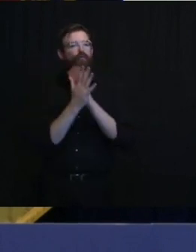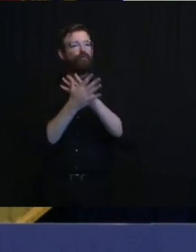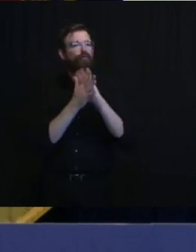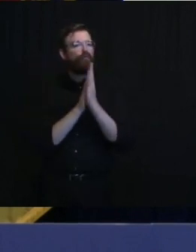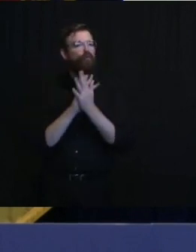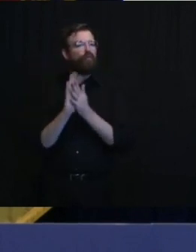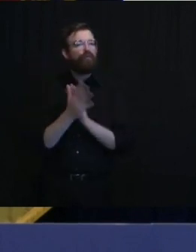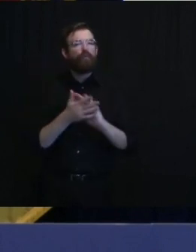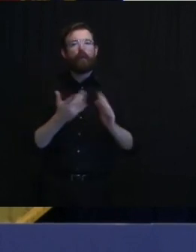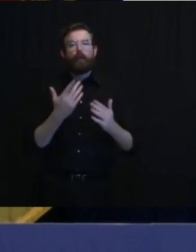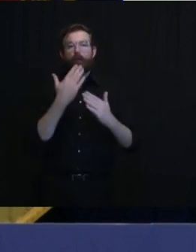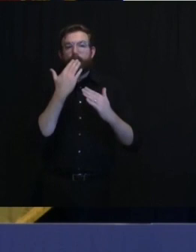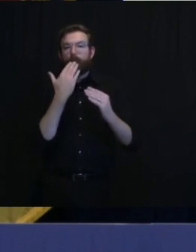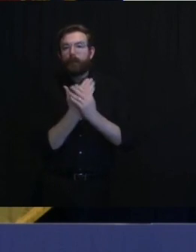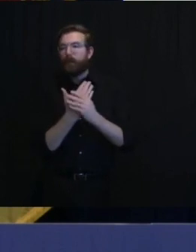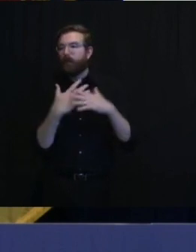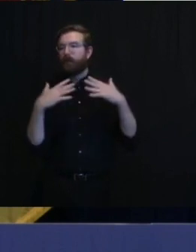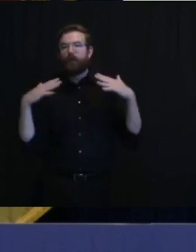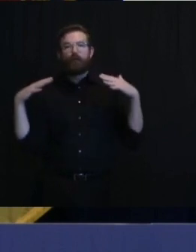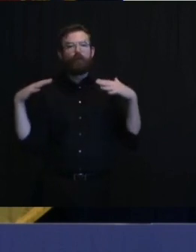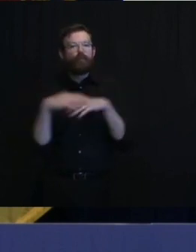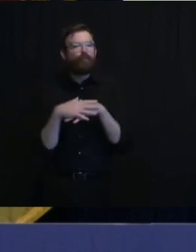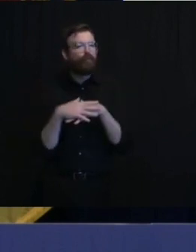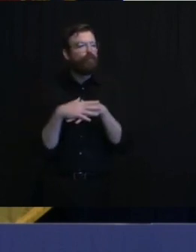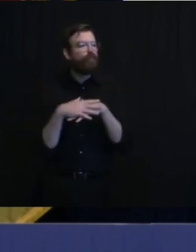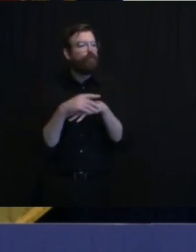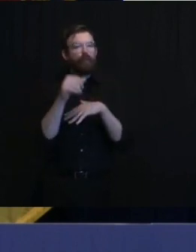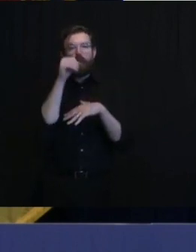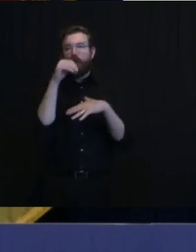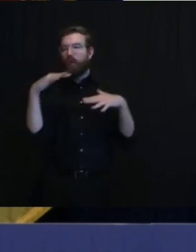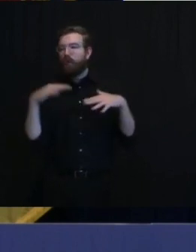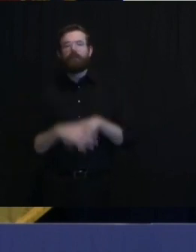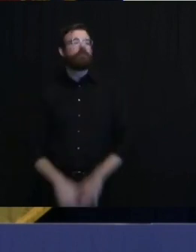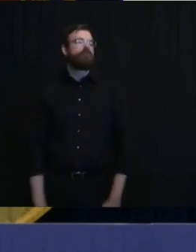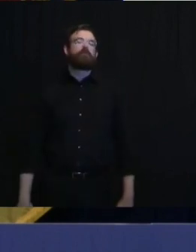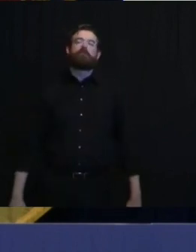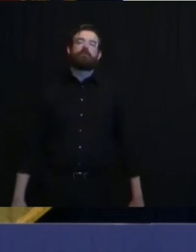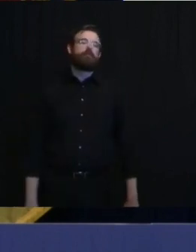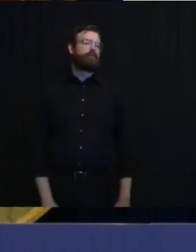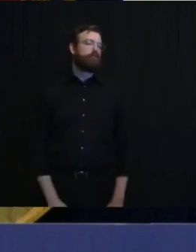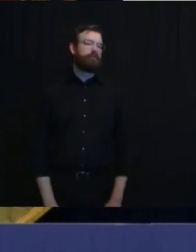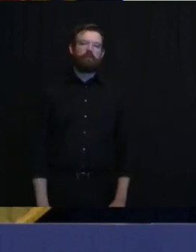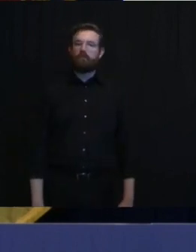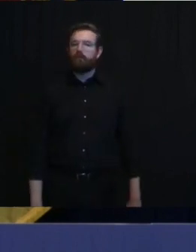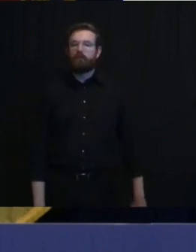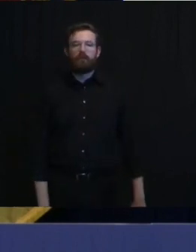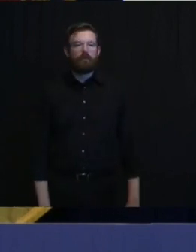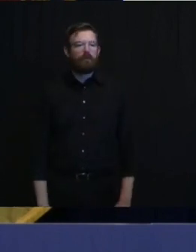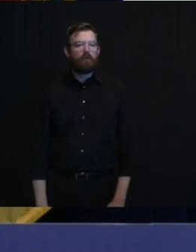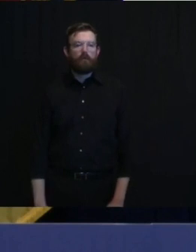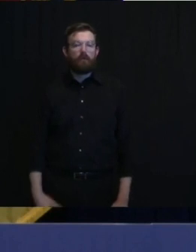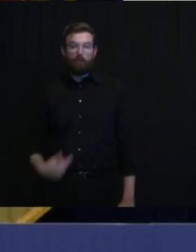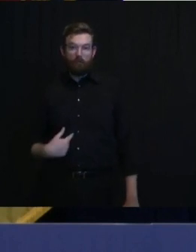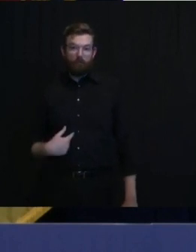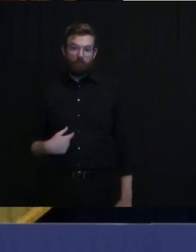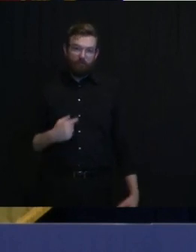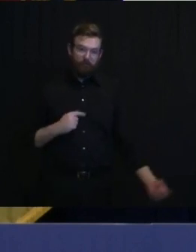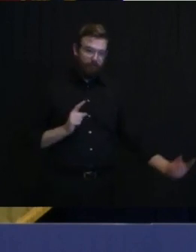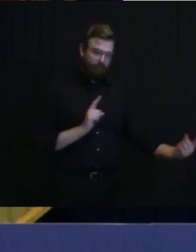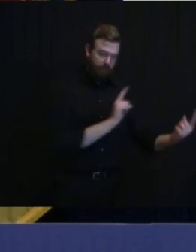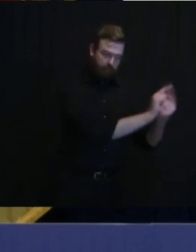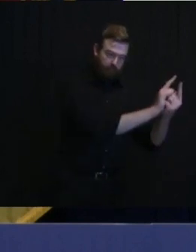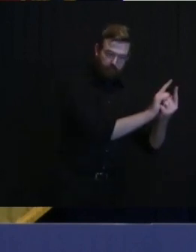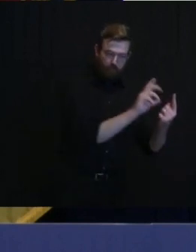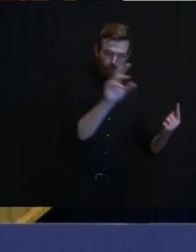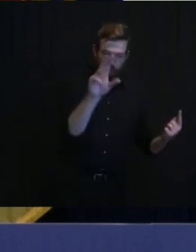to go to the individual directly. I don't want this political notion and nonsense